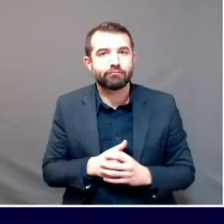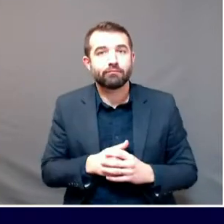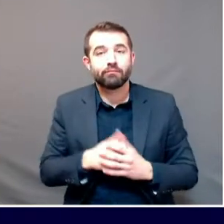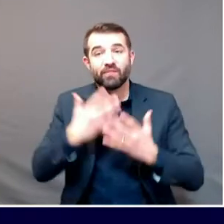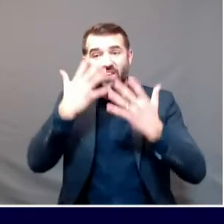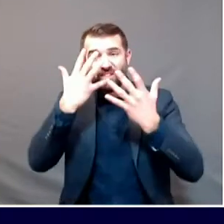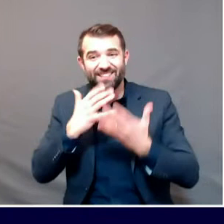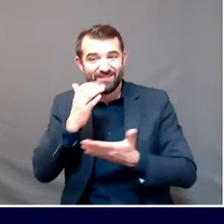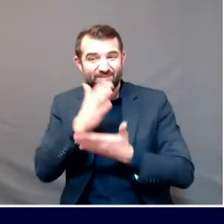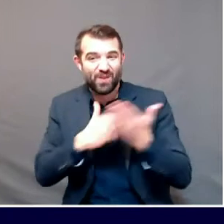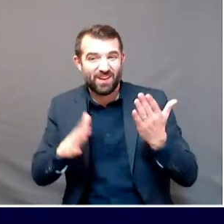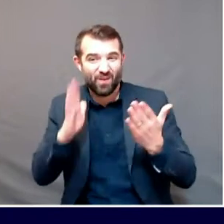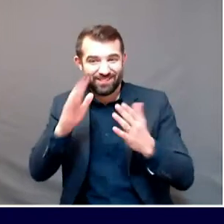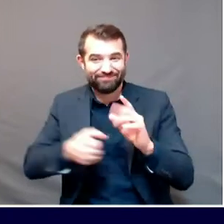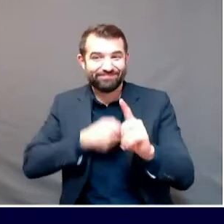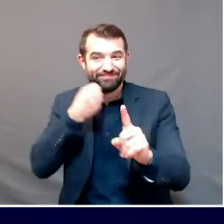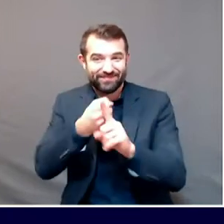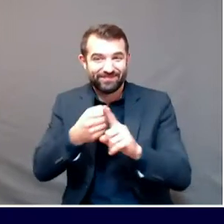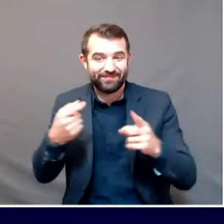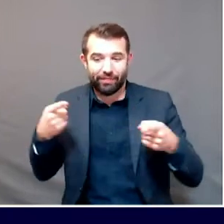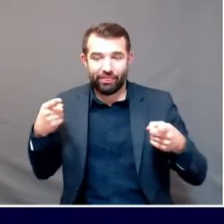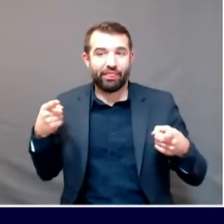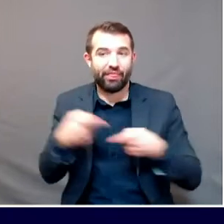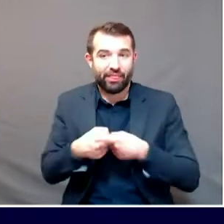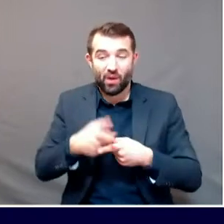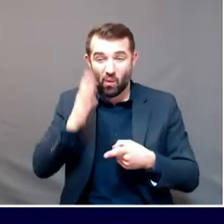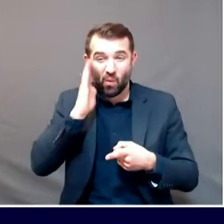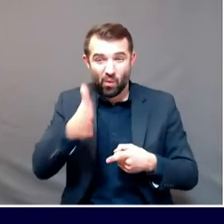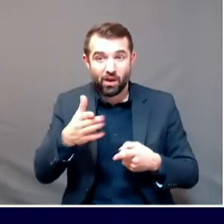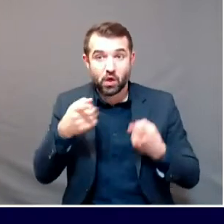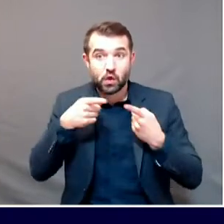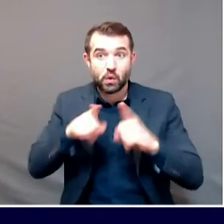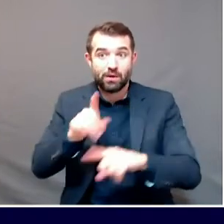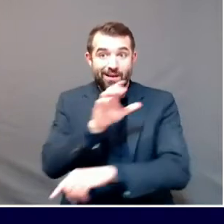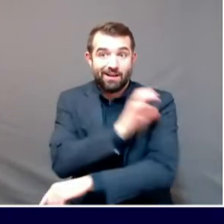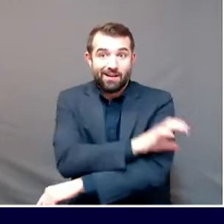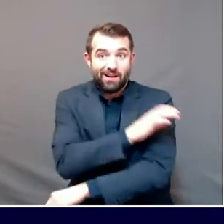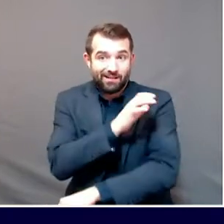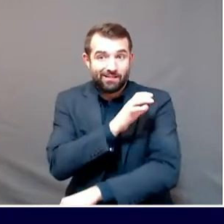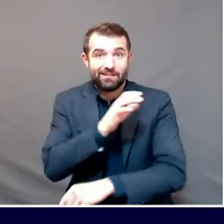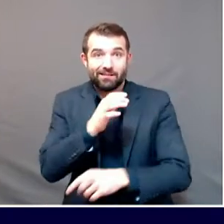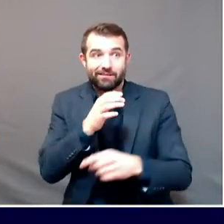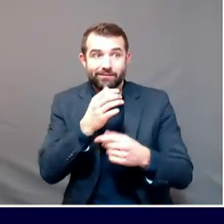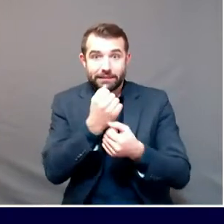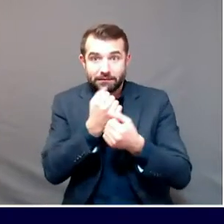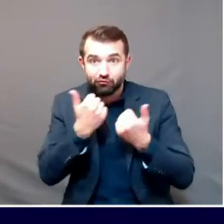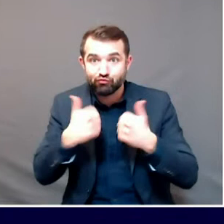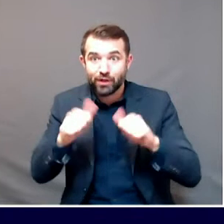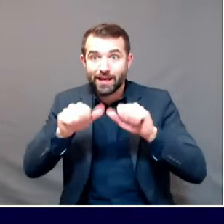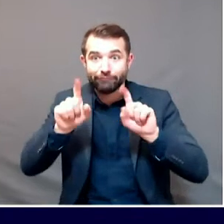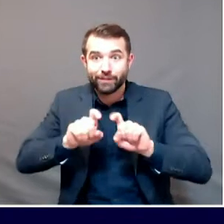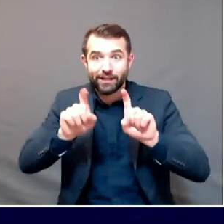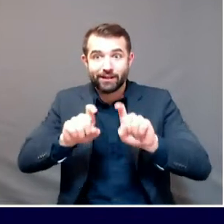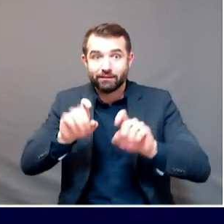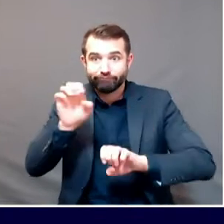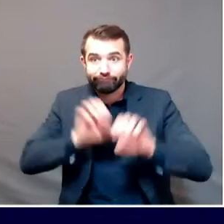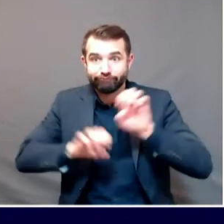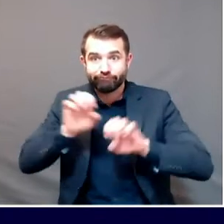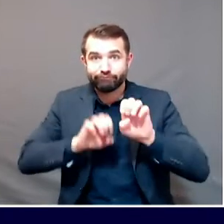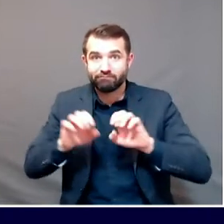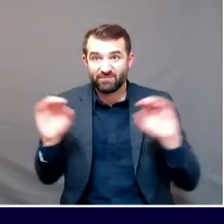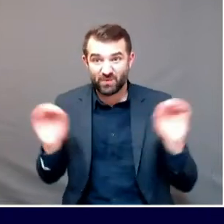was detected in the clinical trials, thankfully, so we believe that they will be rare, but they are a possibility. In this